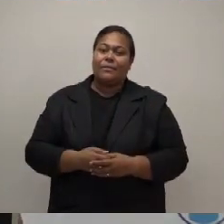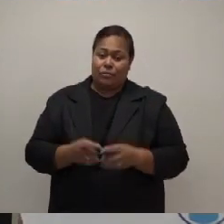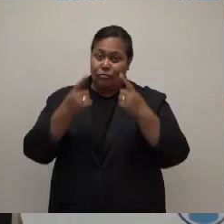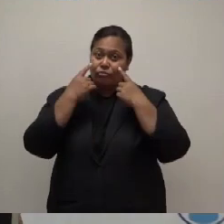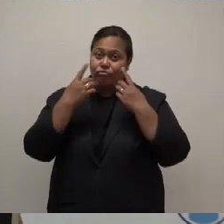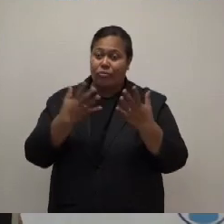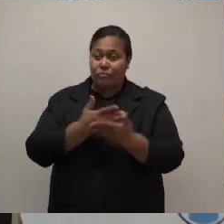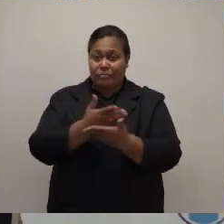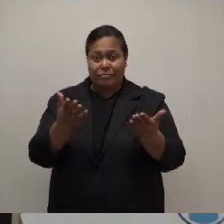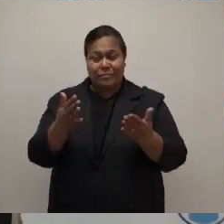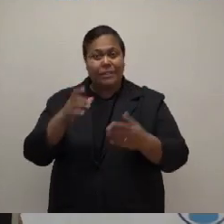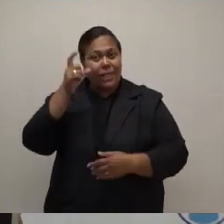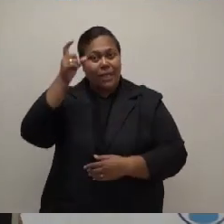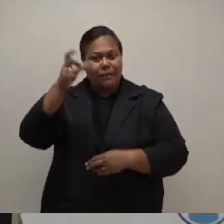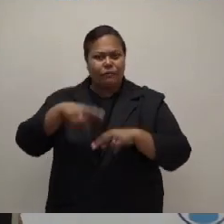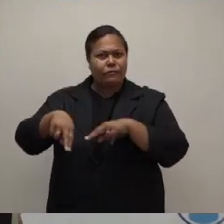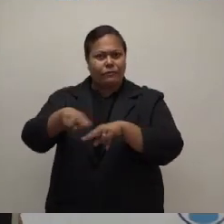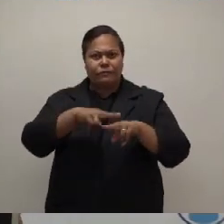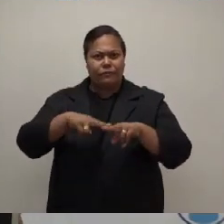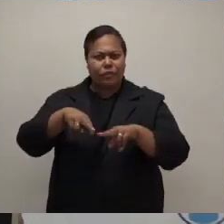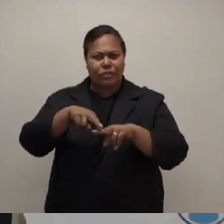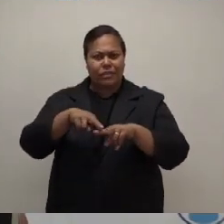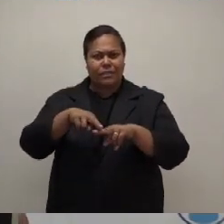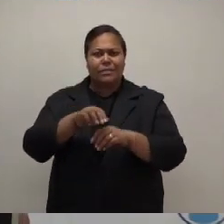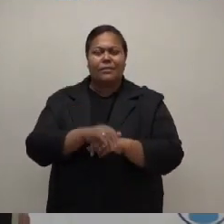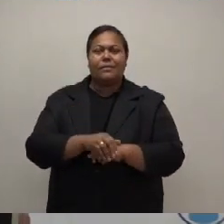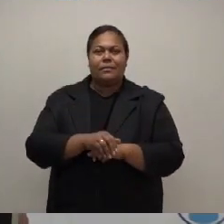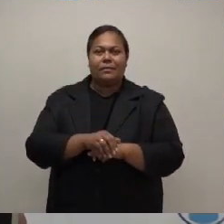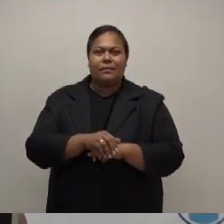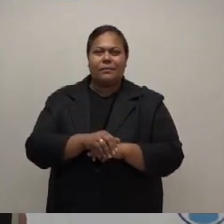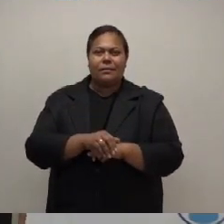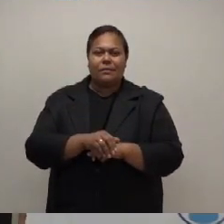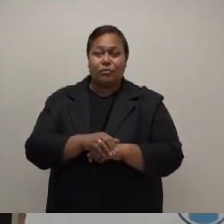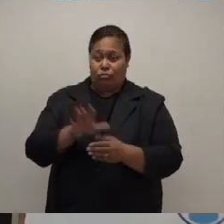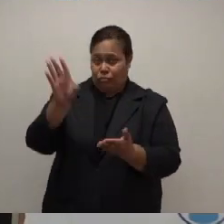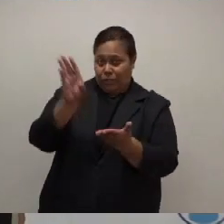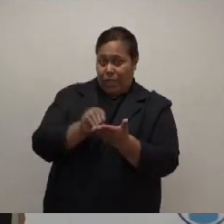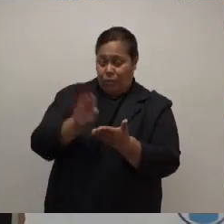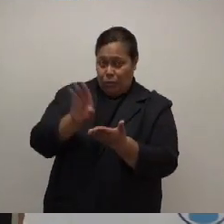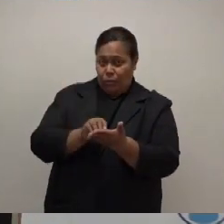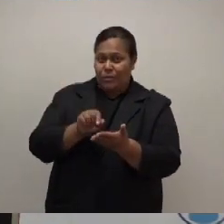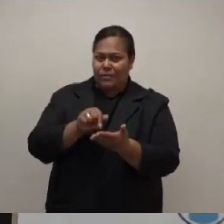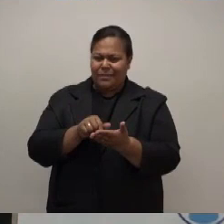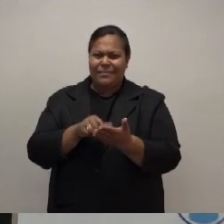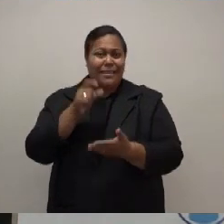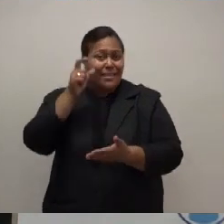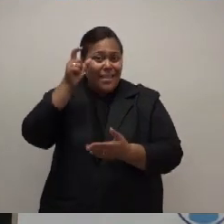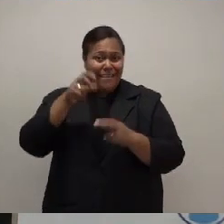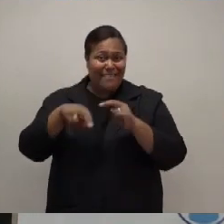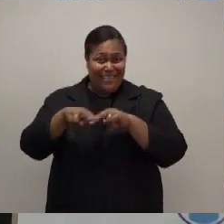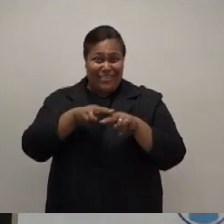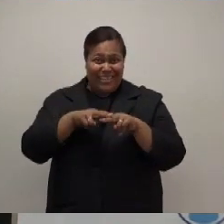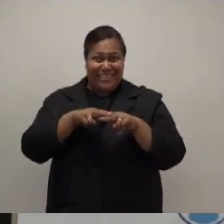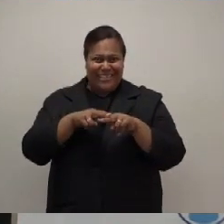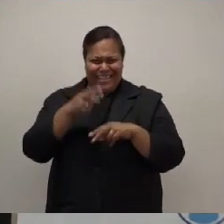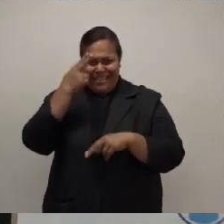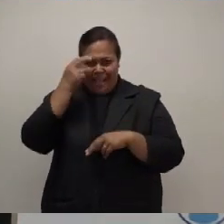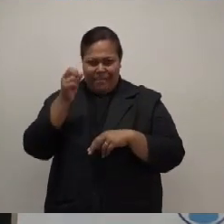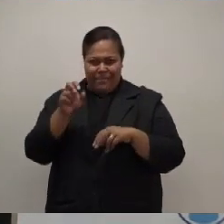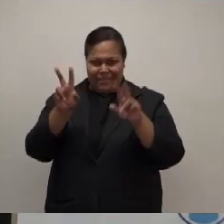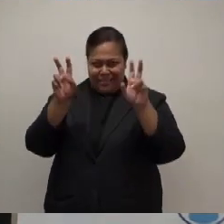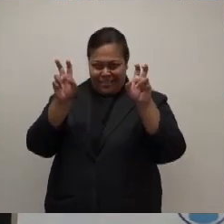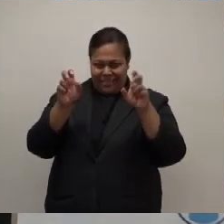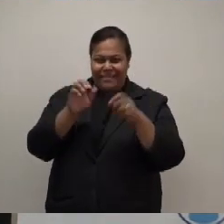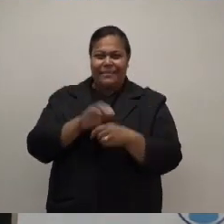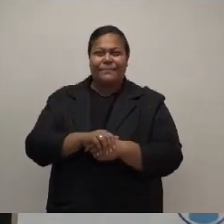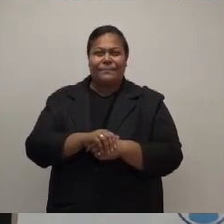care for Fiji's recovery is to download careFIJI and keep your Bluetooth turned on at all times. If